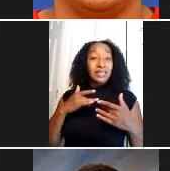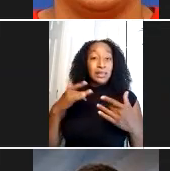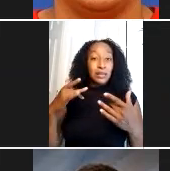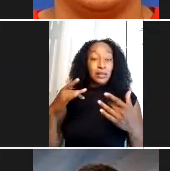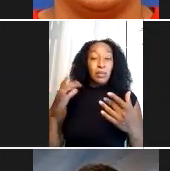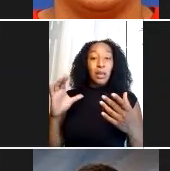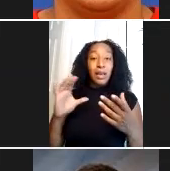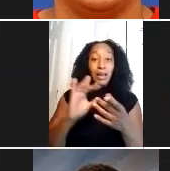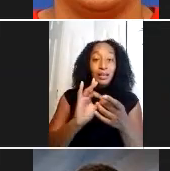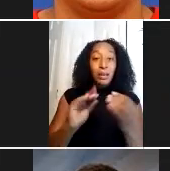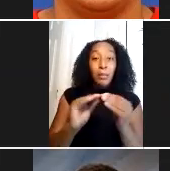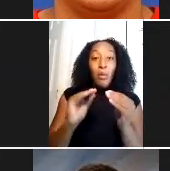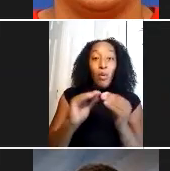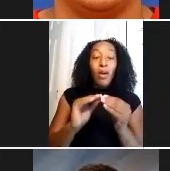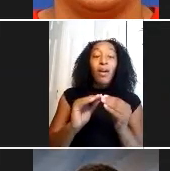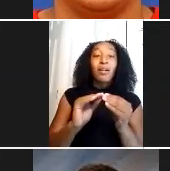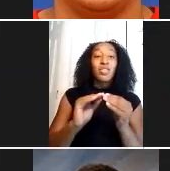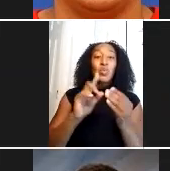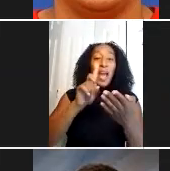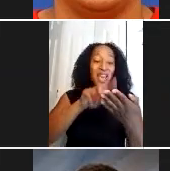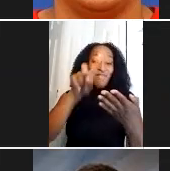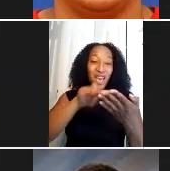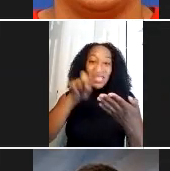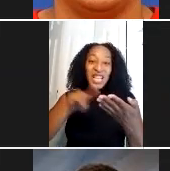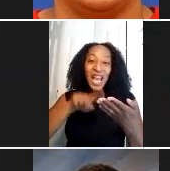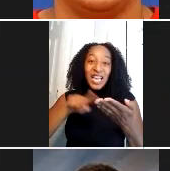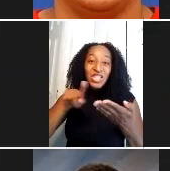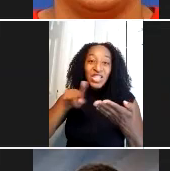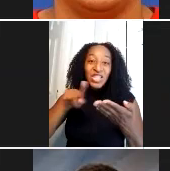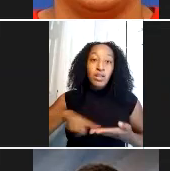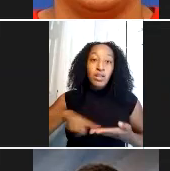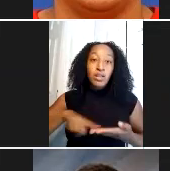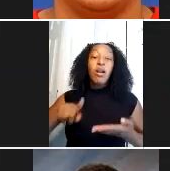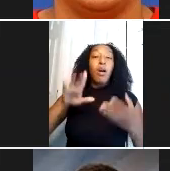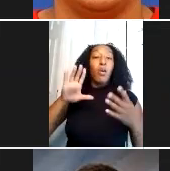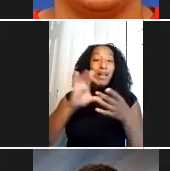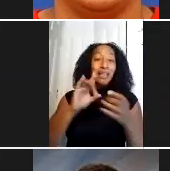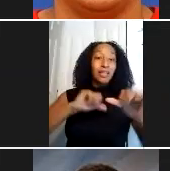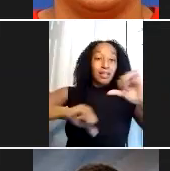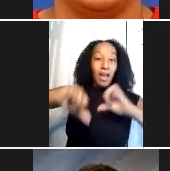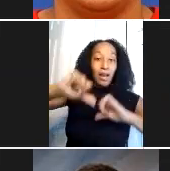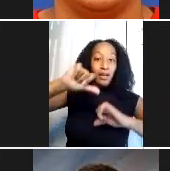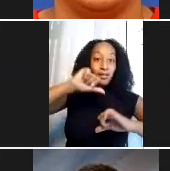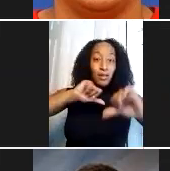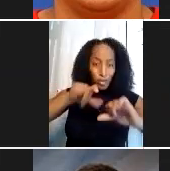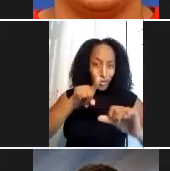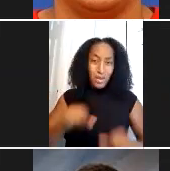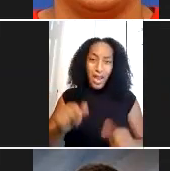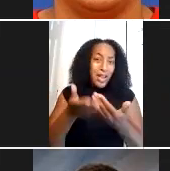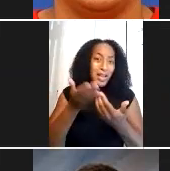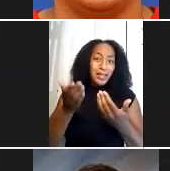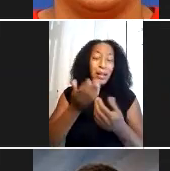in science. Okay. So because you can solve problems in